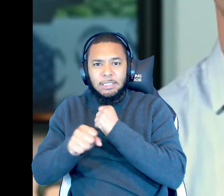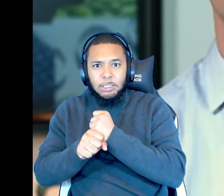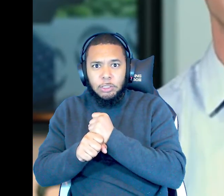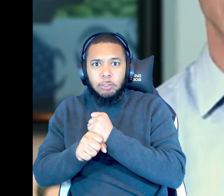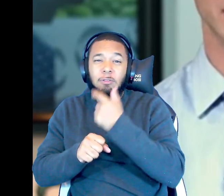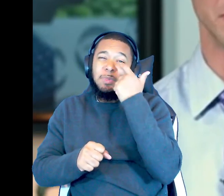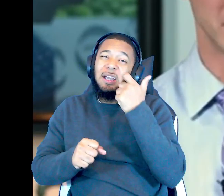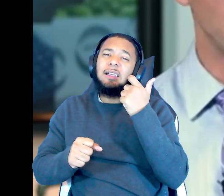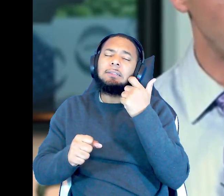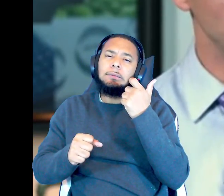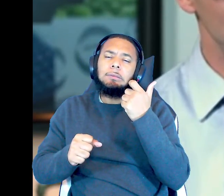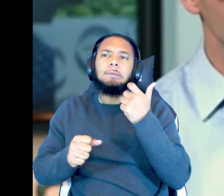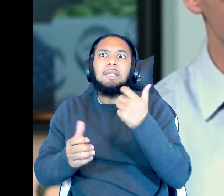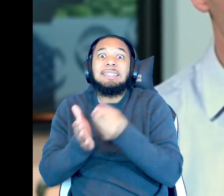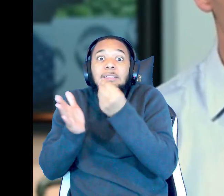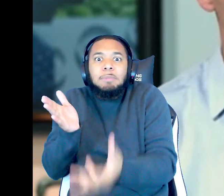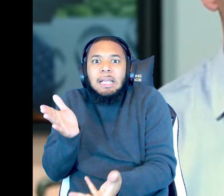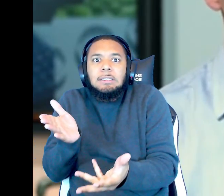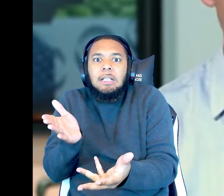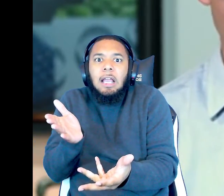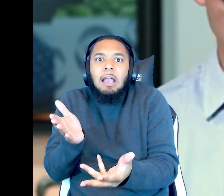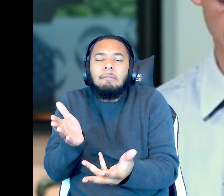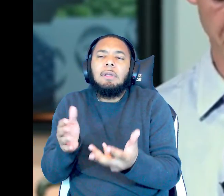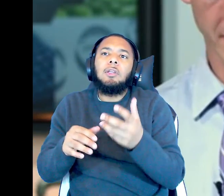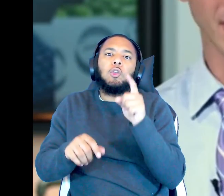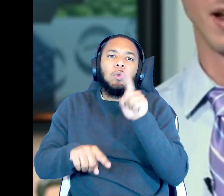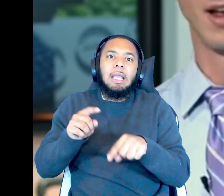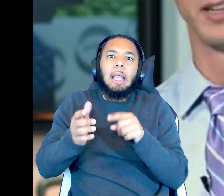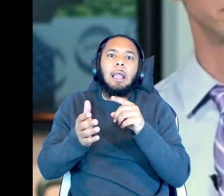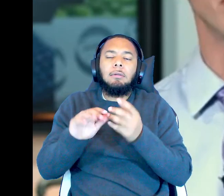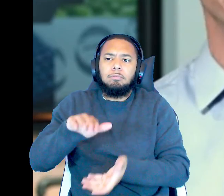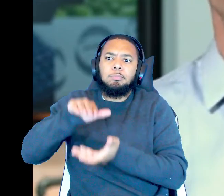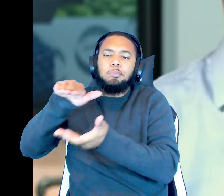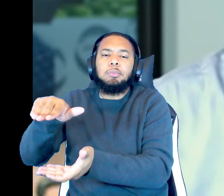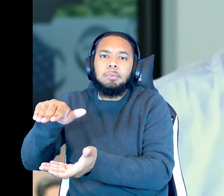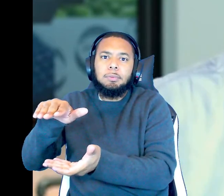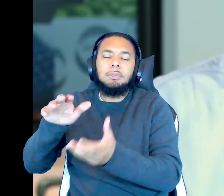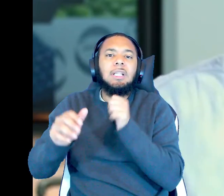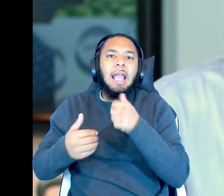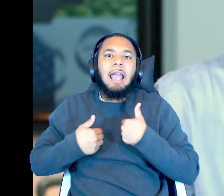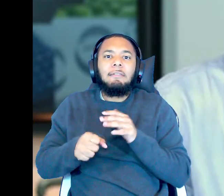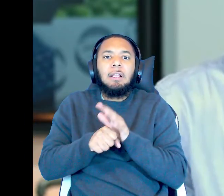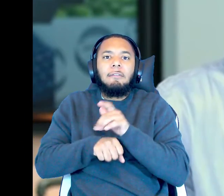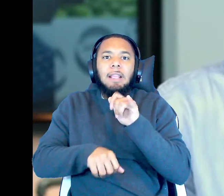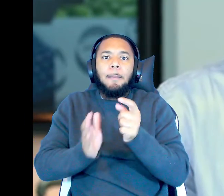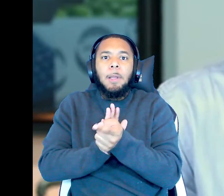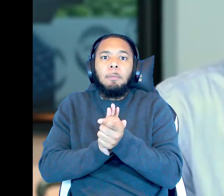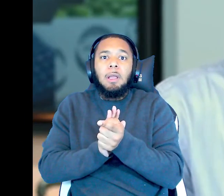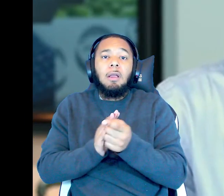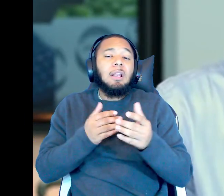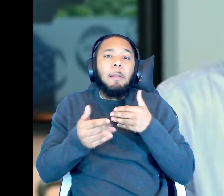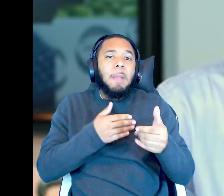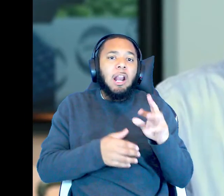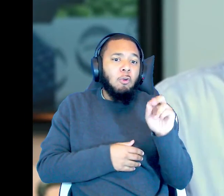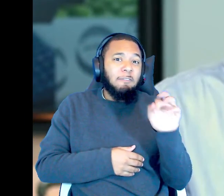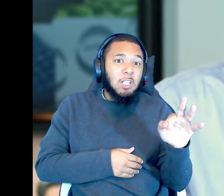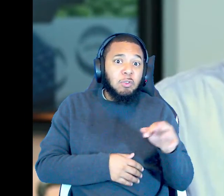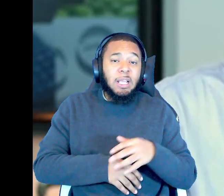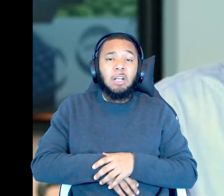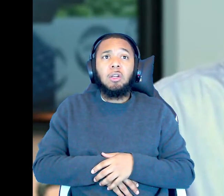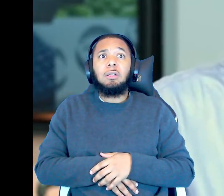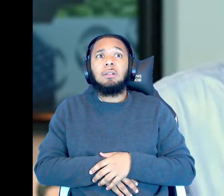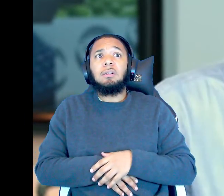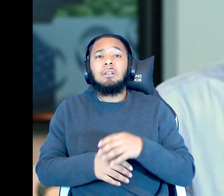to pay off really expensive items, whether it be a computer, a smart refrigerator, or even a home. I mean, those are super